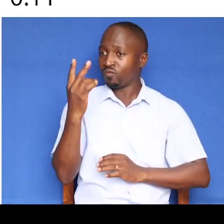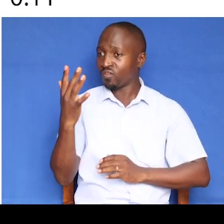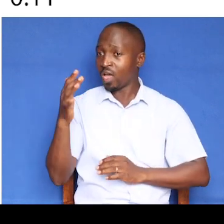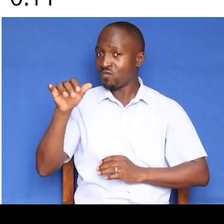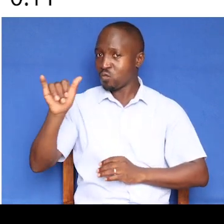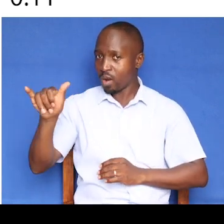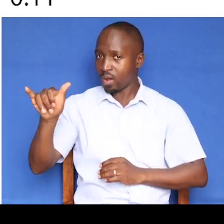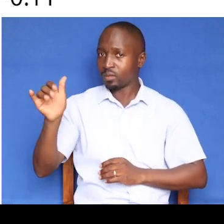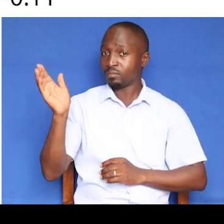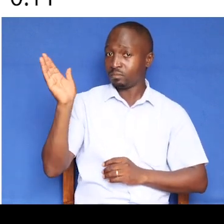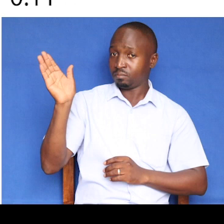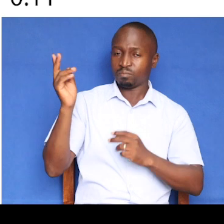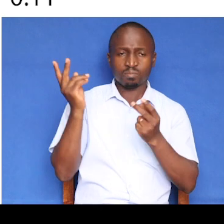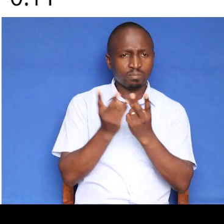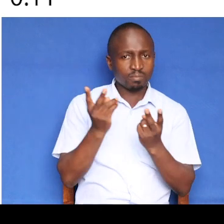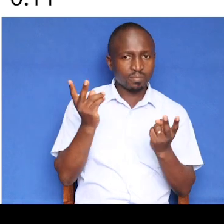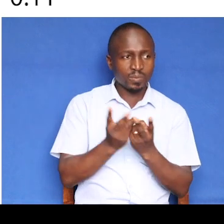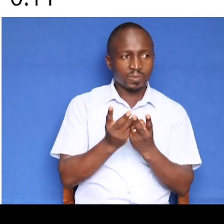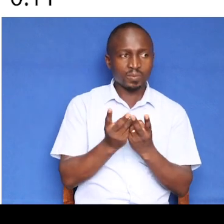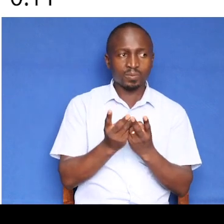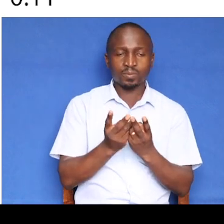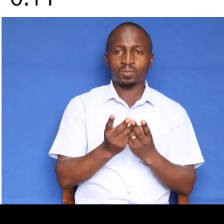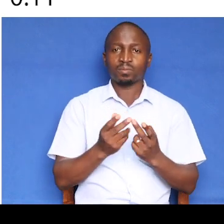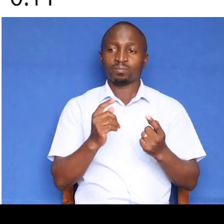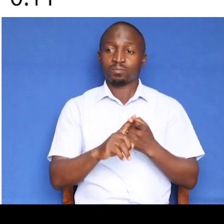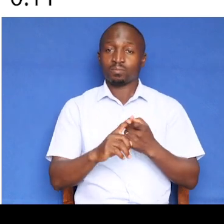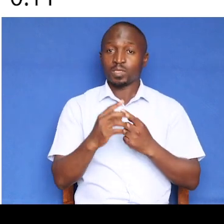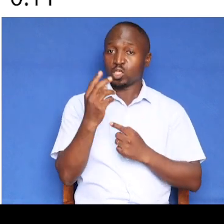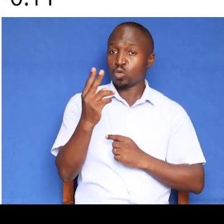0.25y will be equal to